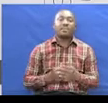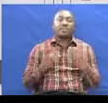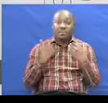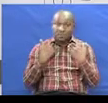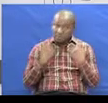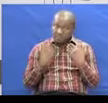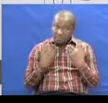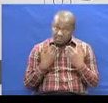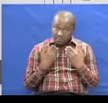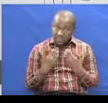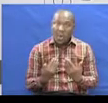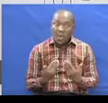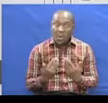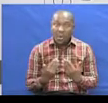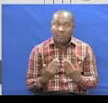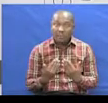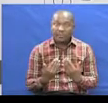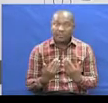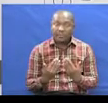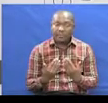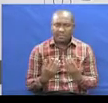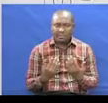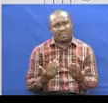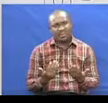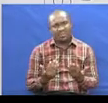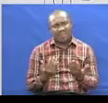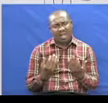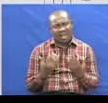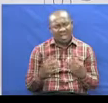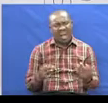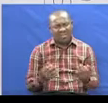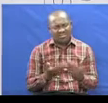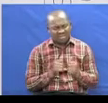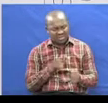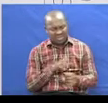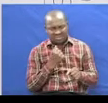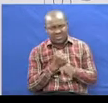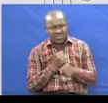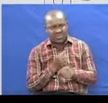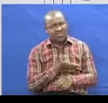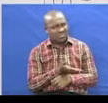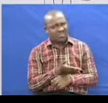So how can we do that?